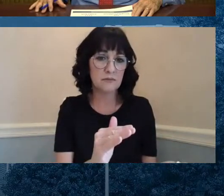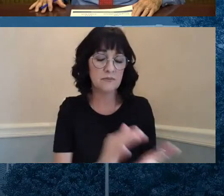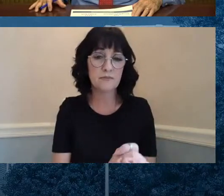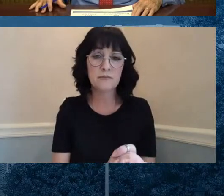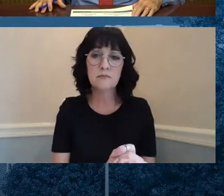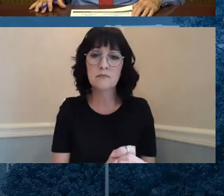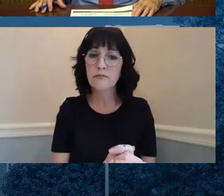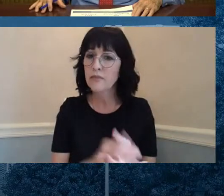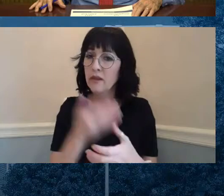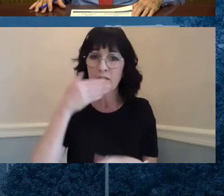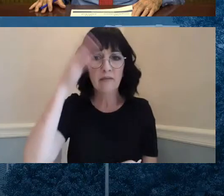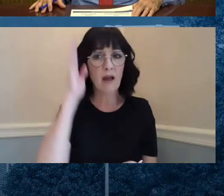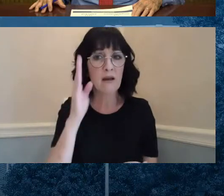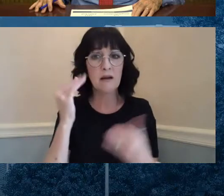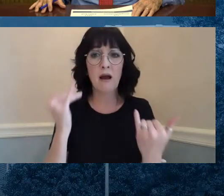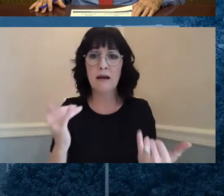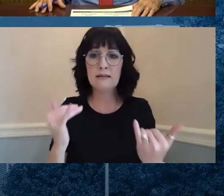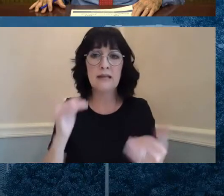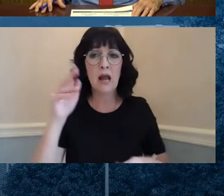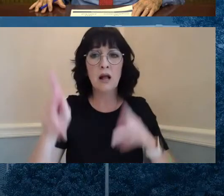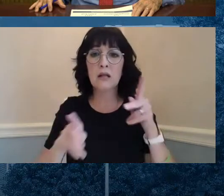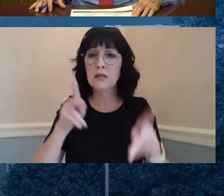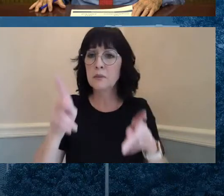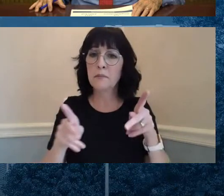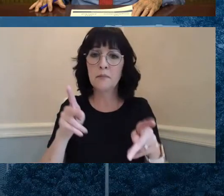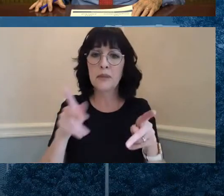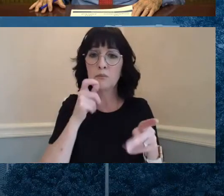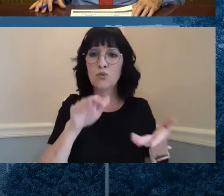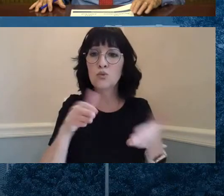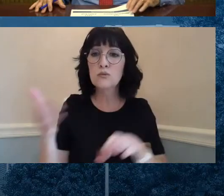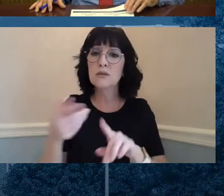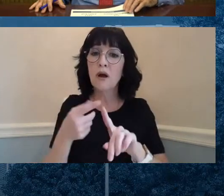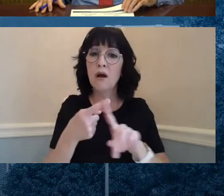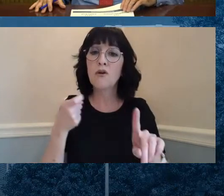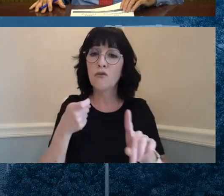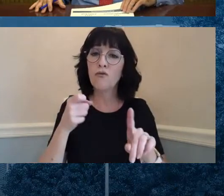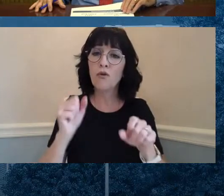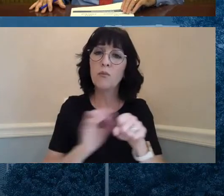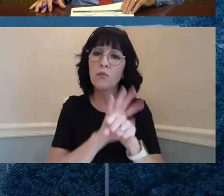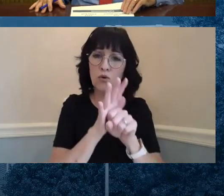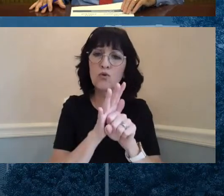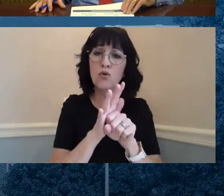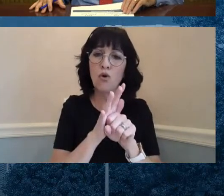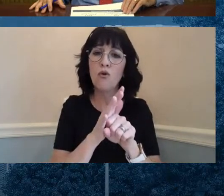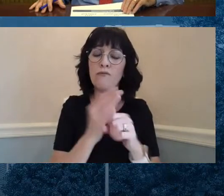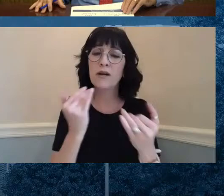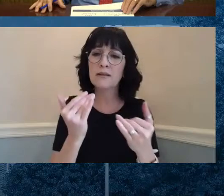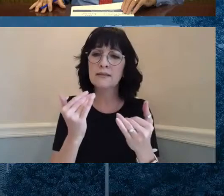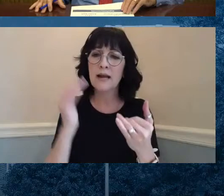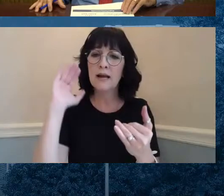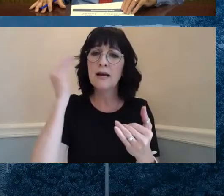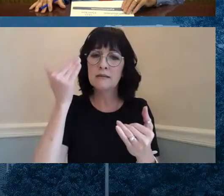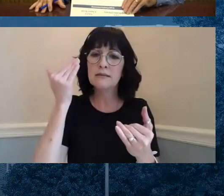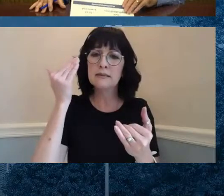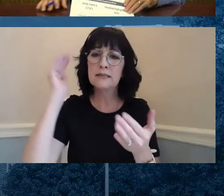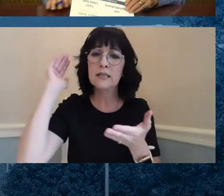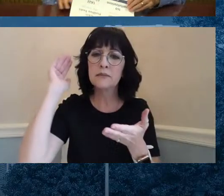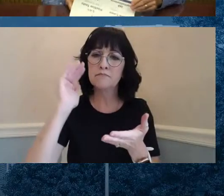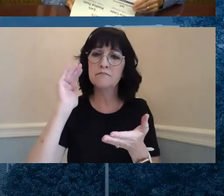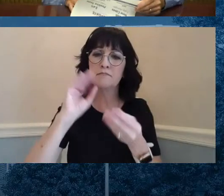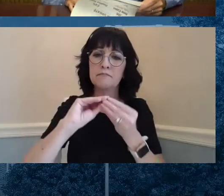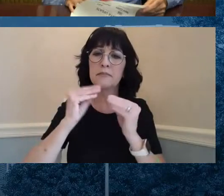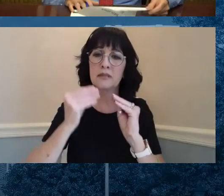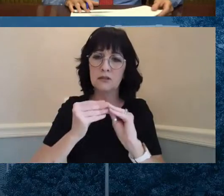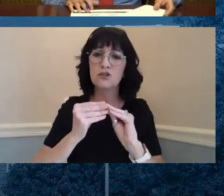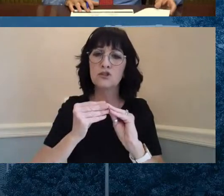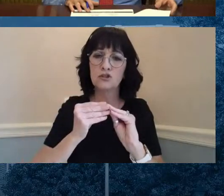out, thank God. Every life is a precious one for sure, with family and friends, but we're not seeing the